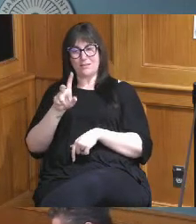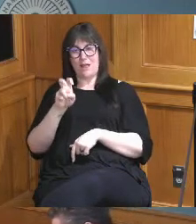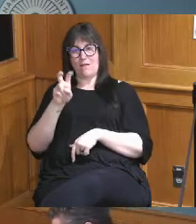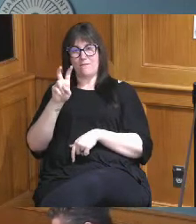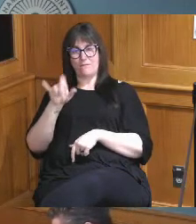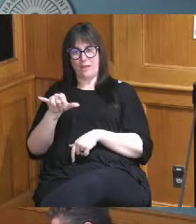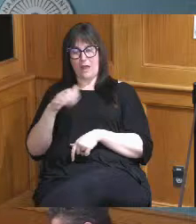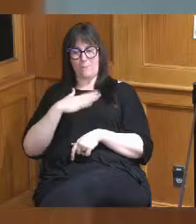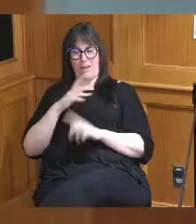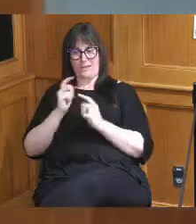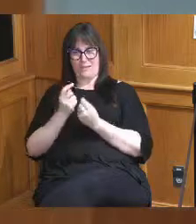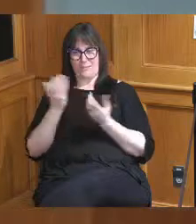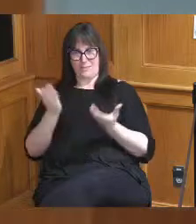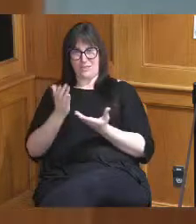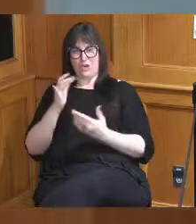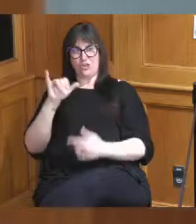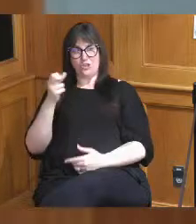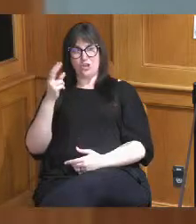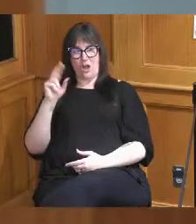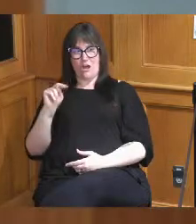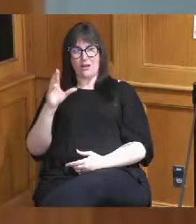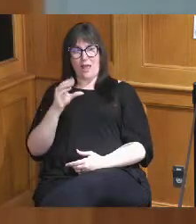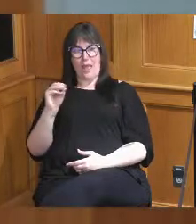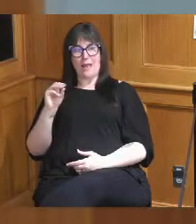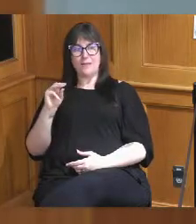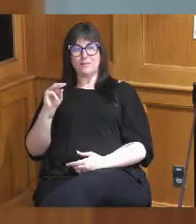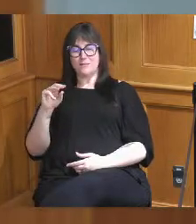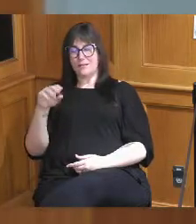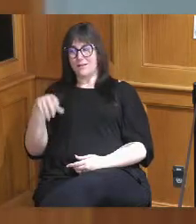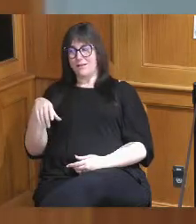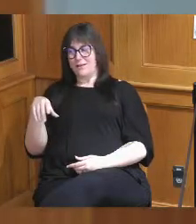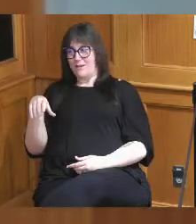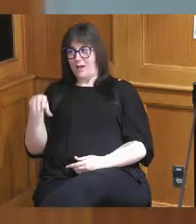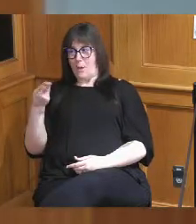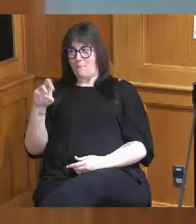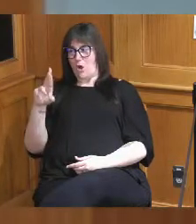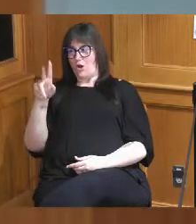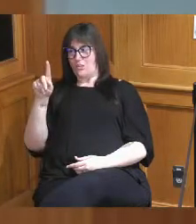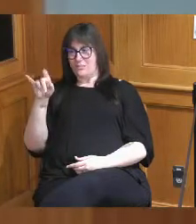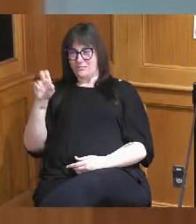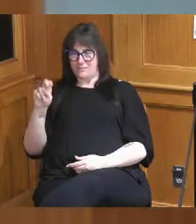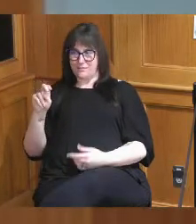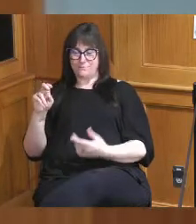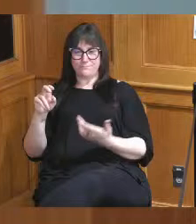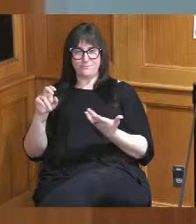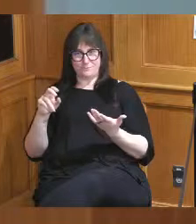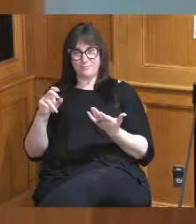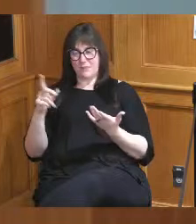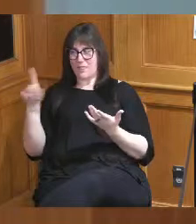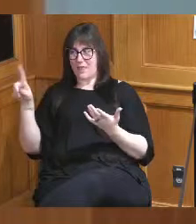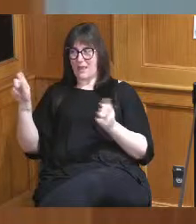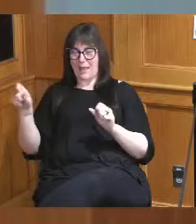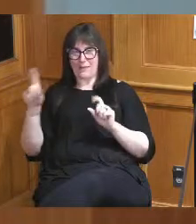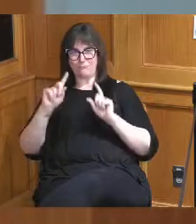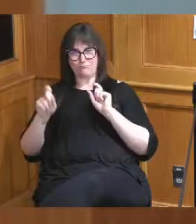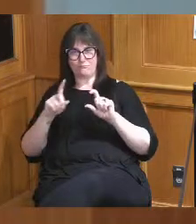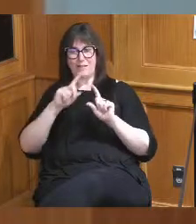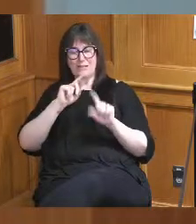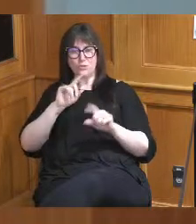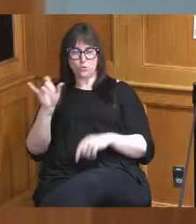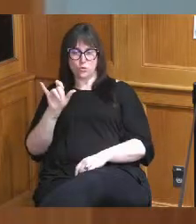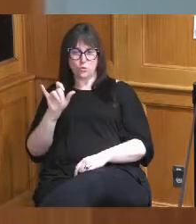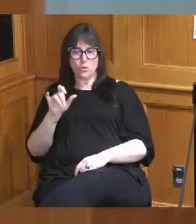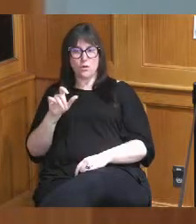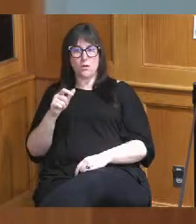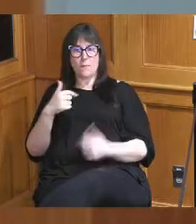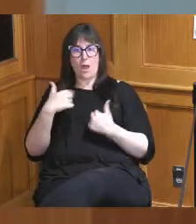my team here, John Nelson and Margie Weaver, with me as well. They can answer any questions that may come up as well. But wanted to get started, give you a